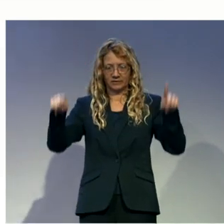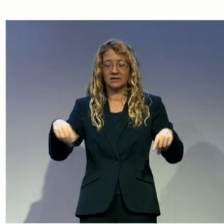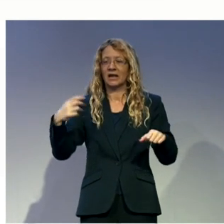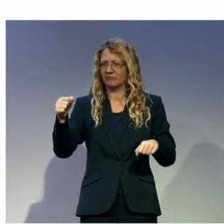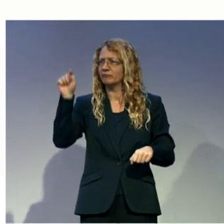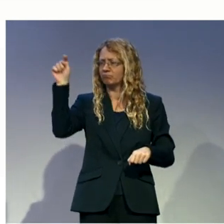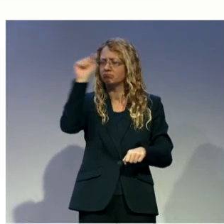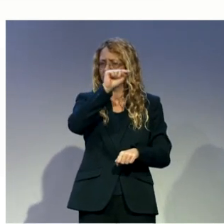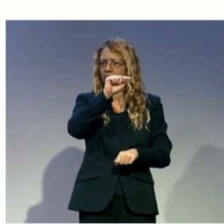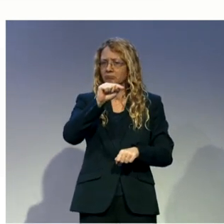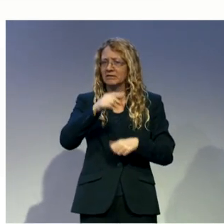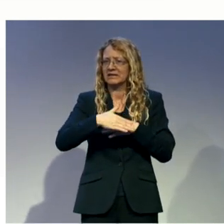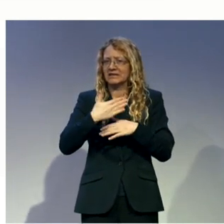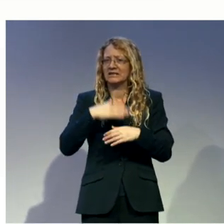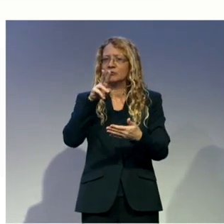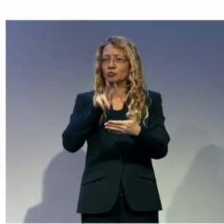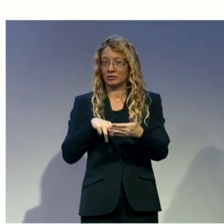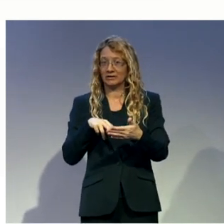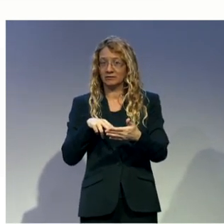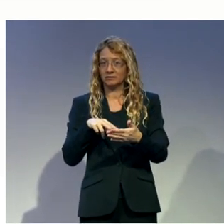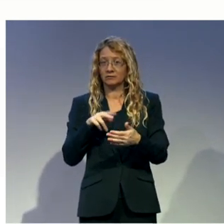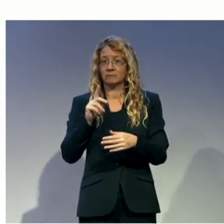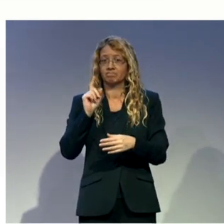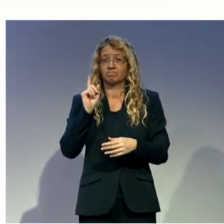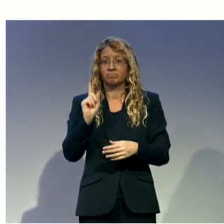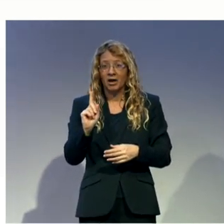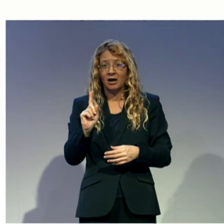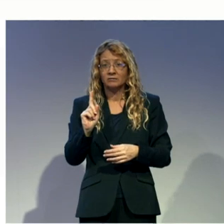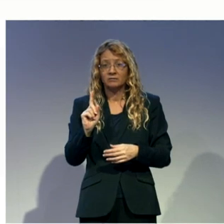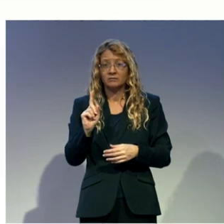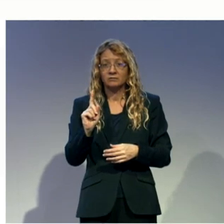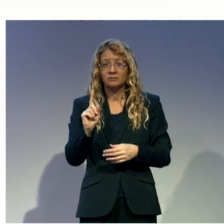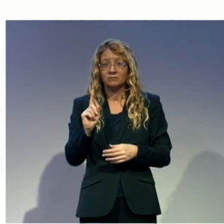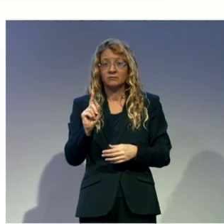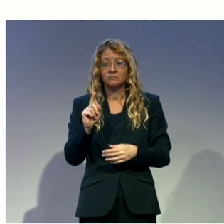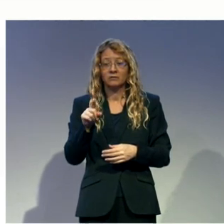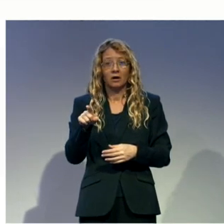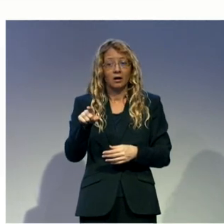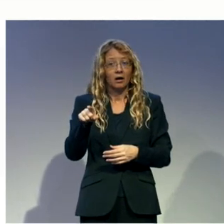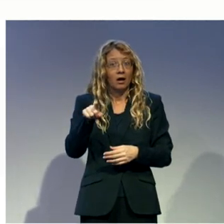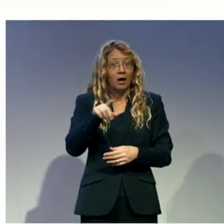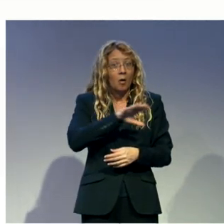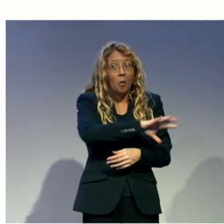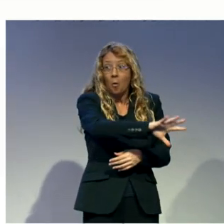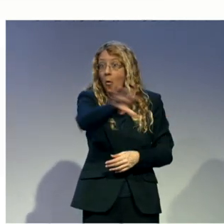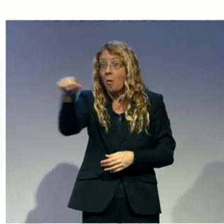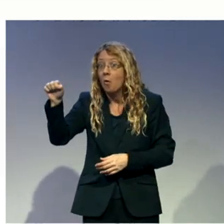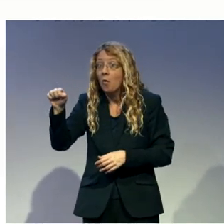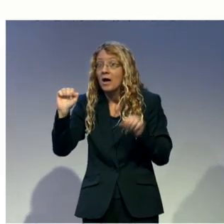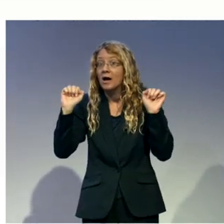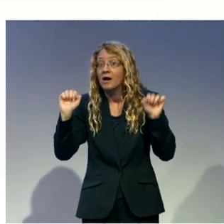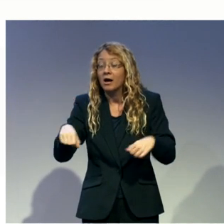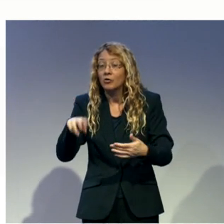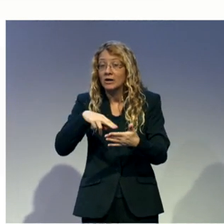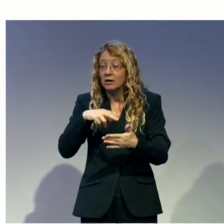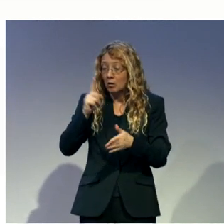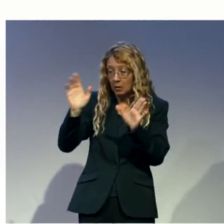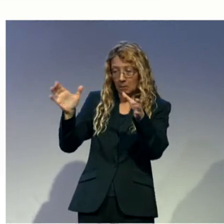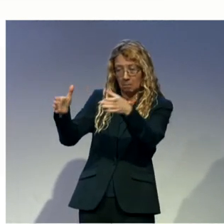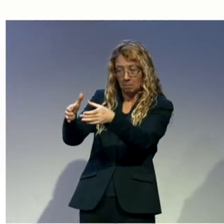with disabilities benefit from this easy-to-read information, but the majority